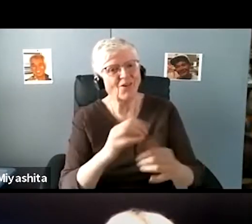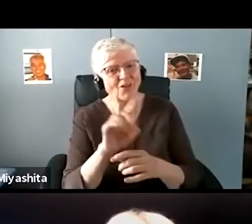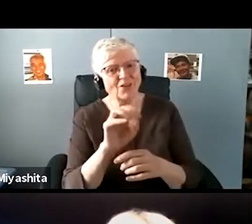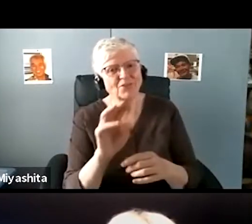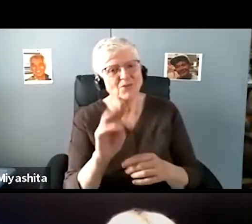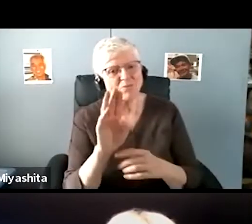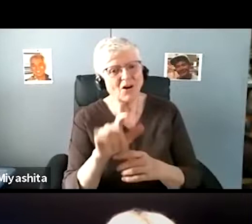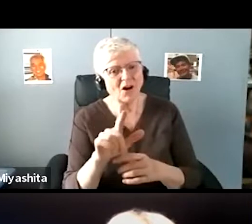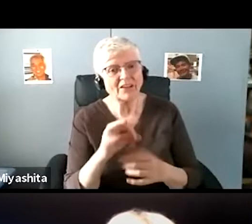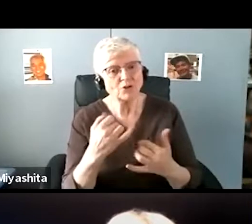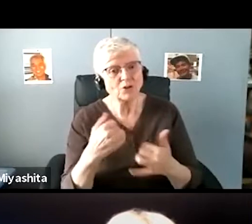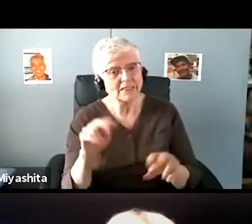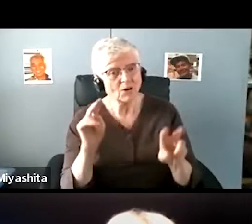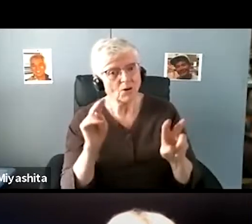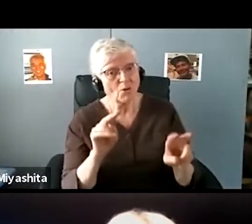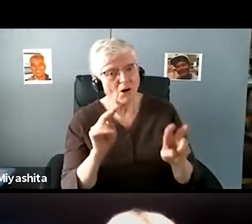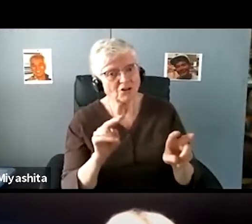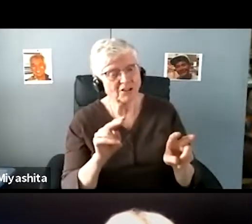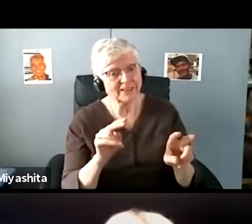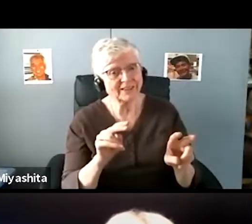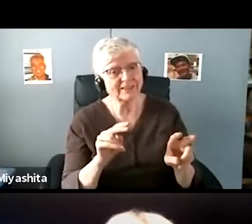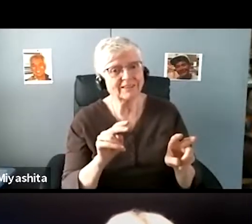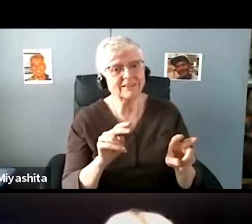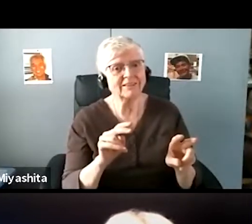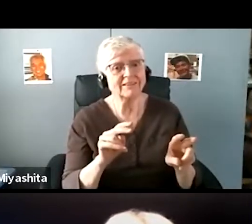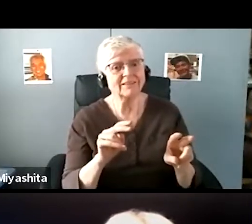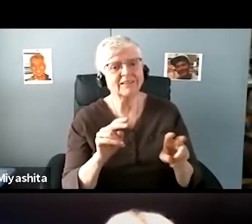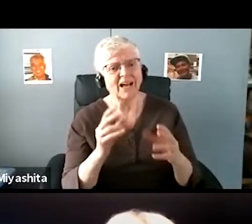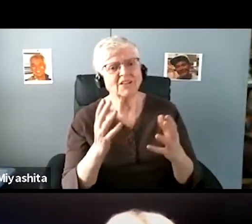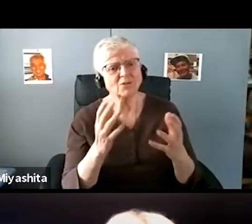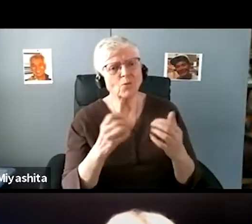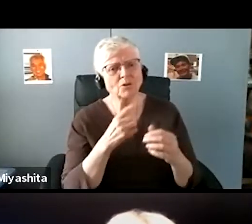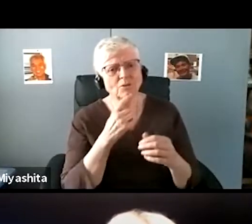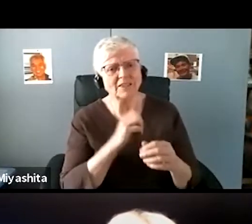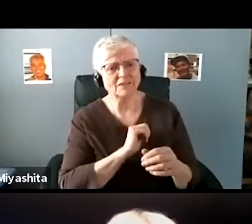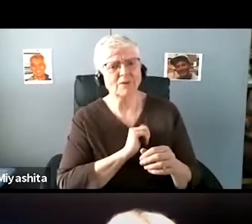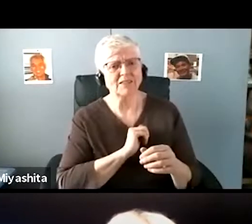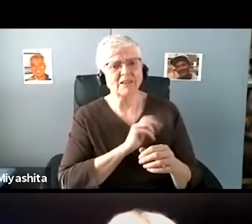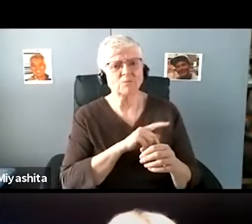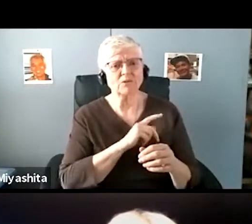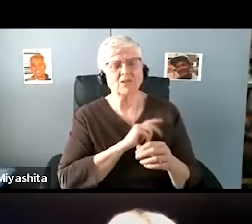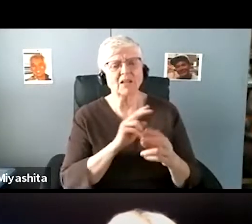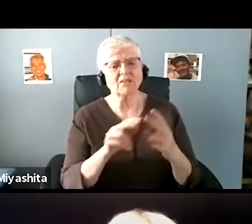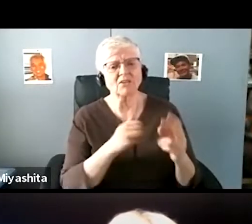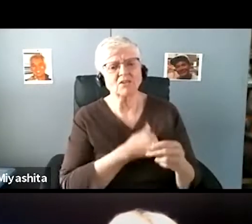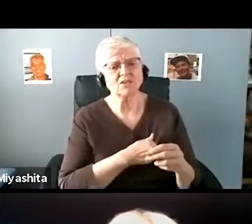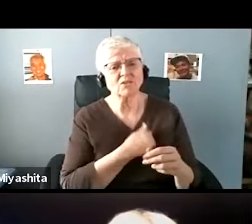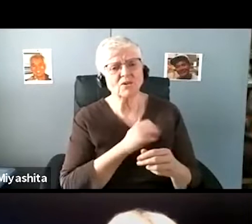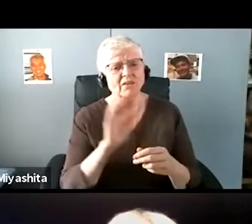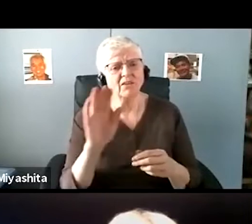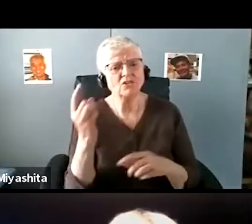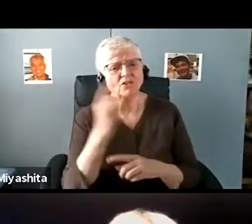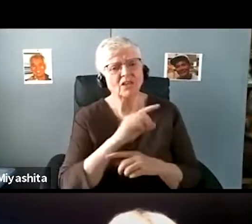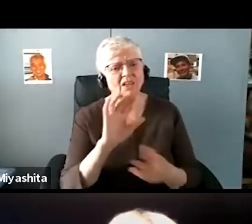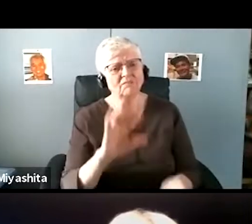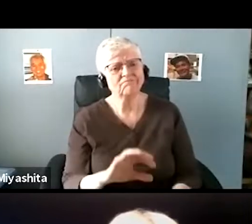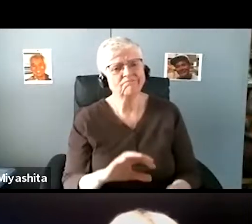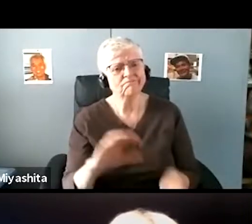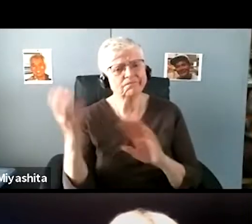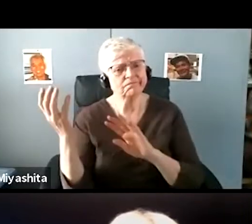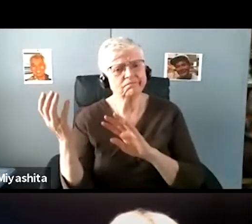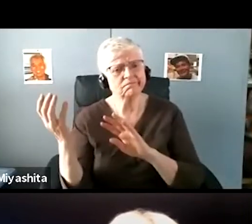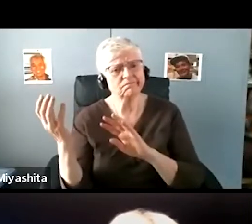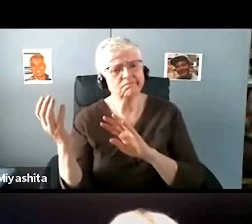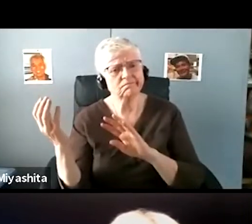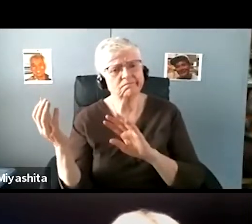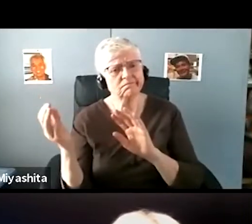But yeah, if you're still watching, I just want to say personally that I'm sorry that your day went sideways so terribly